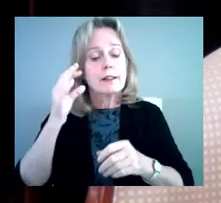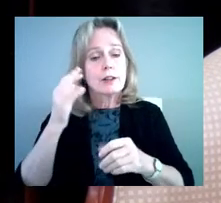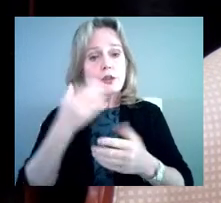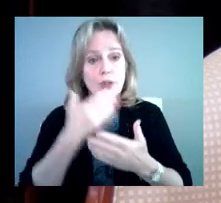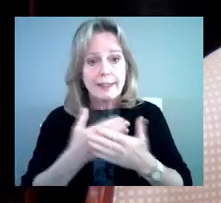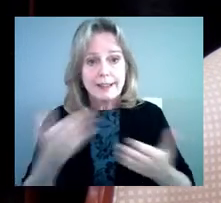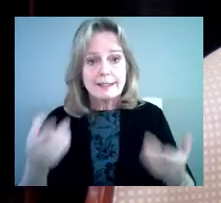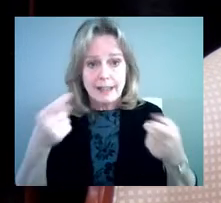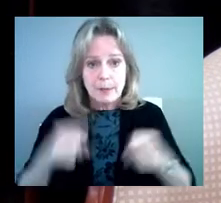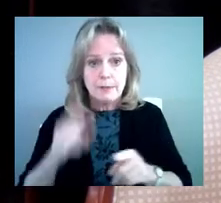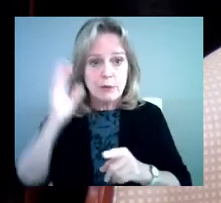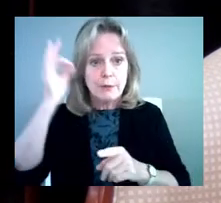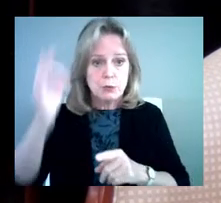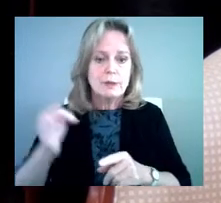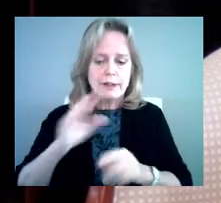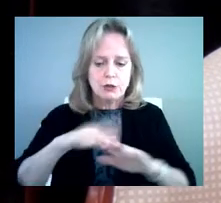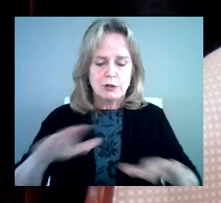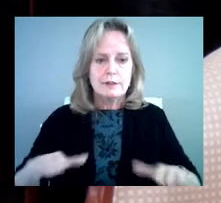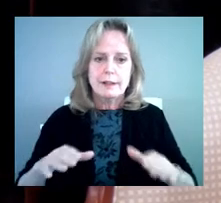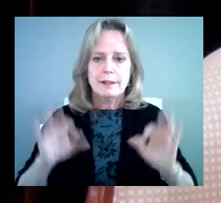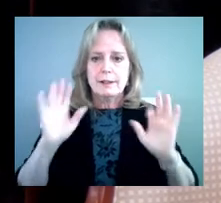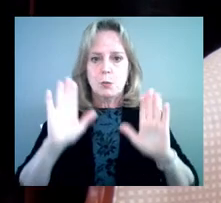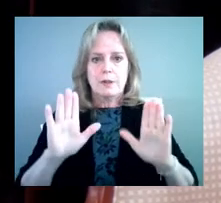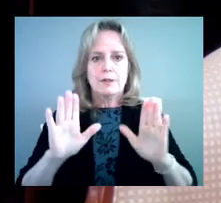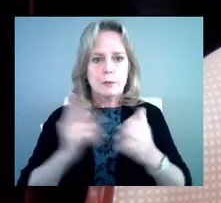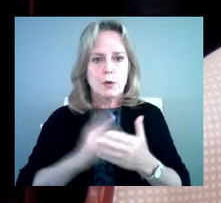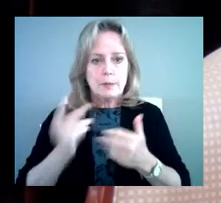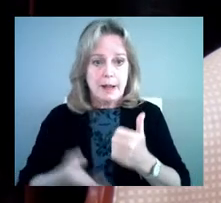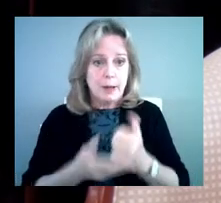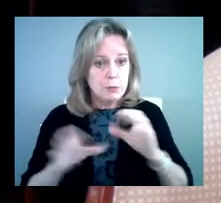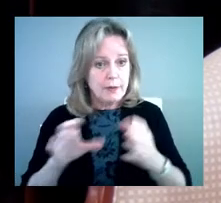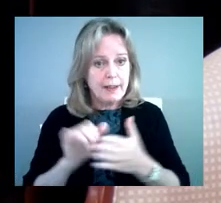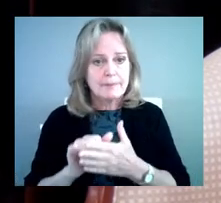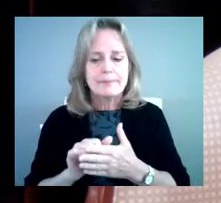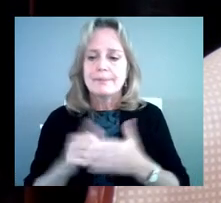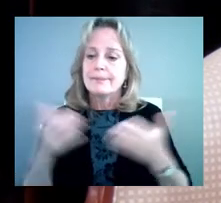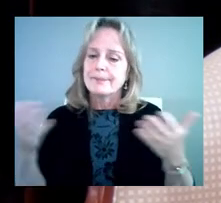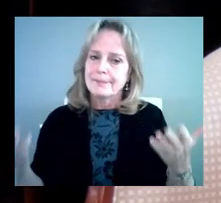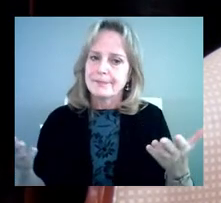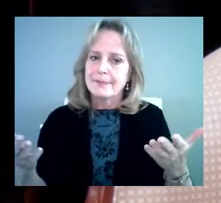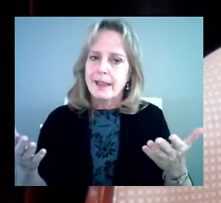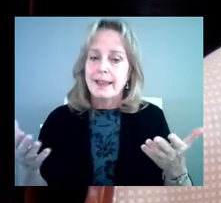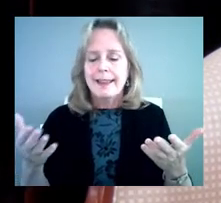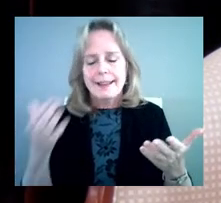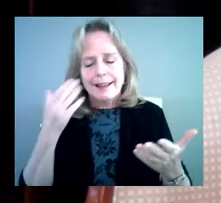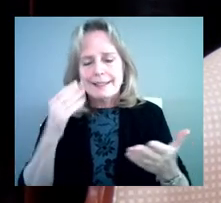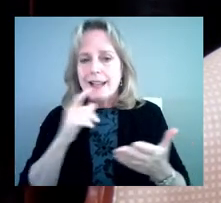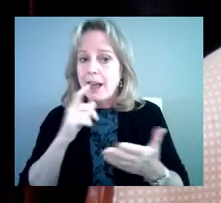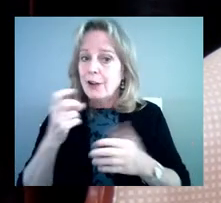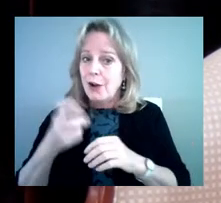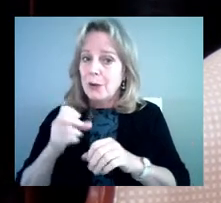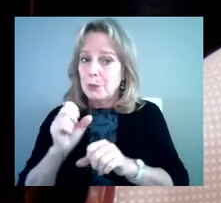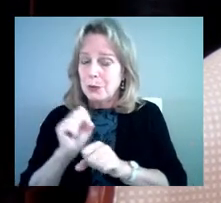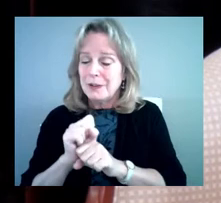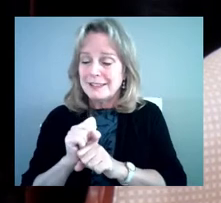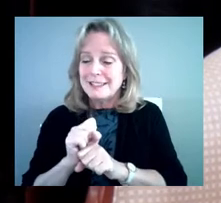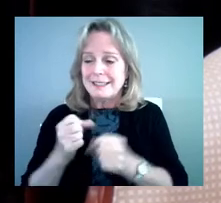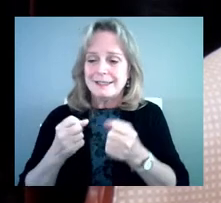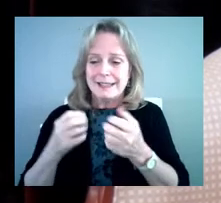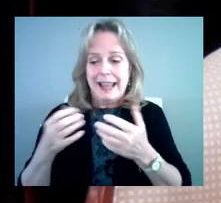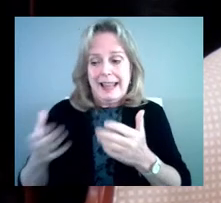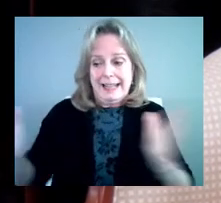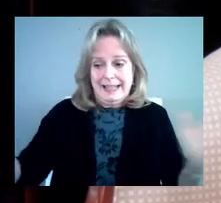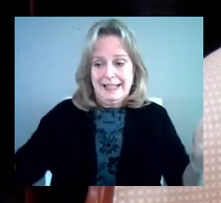tremendous program in doing that. That said, it's not really very hard work to unite people behind